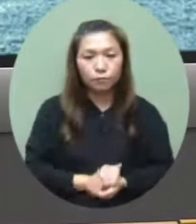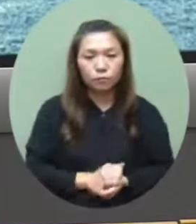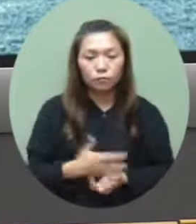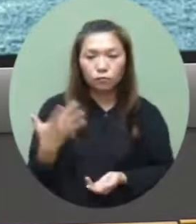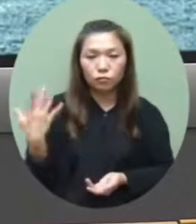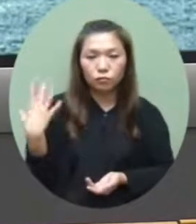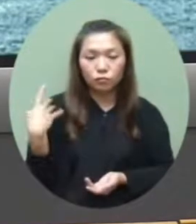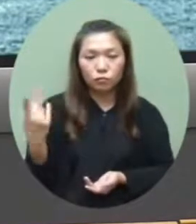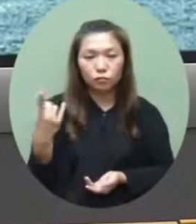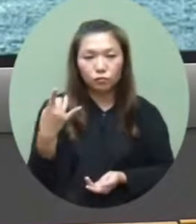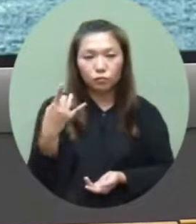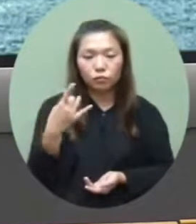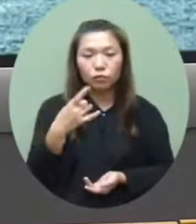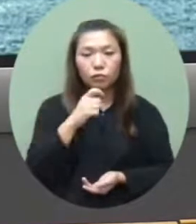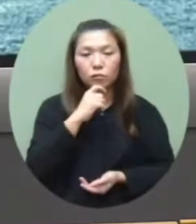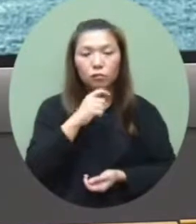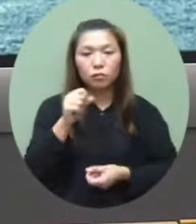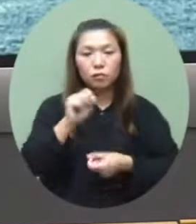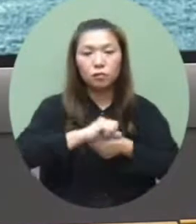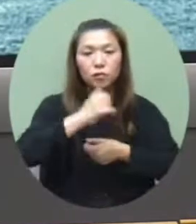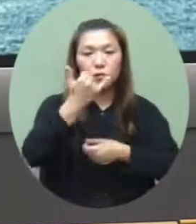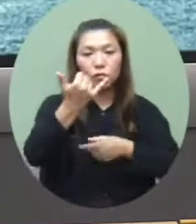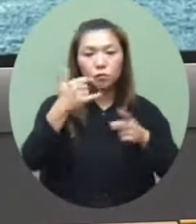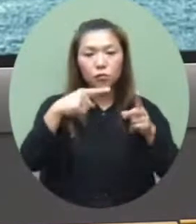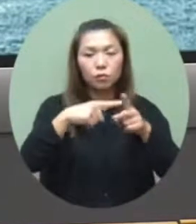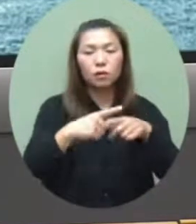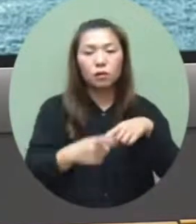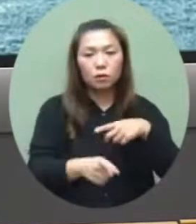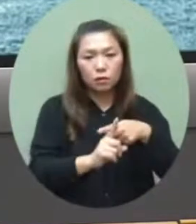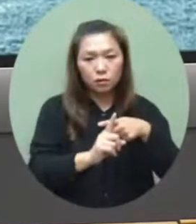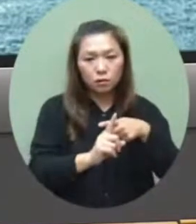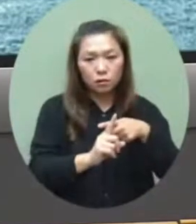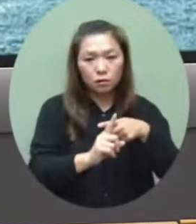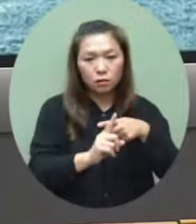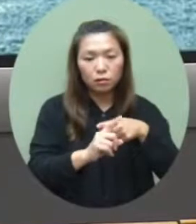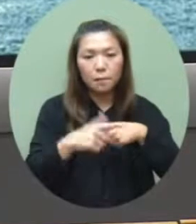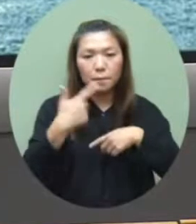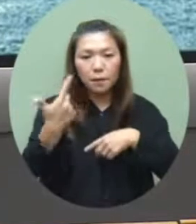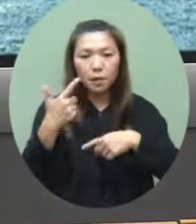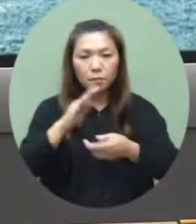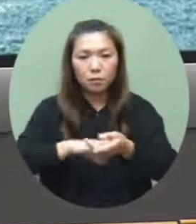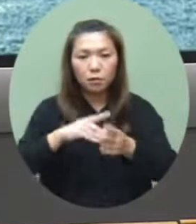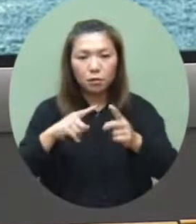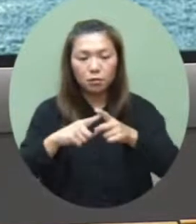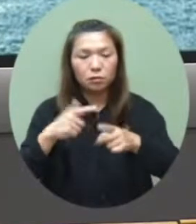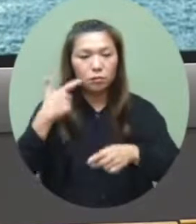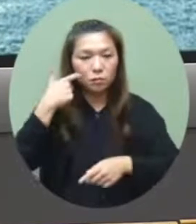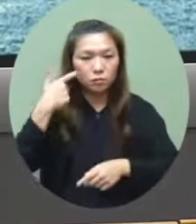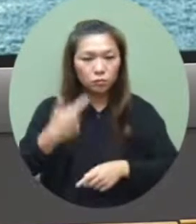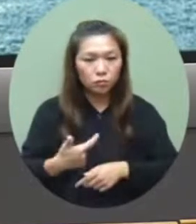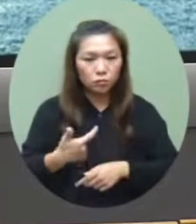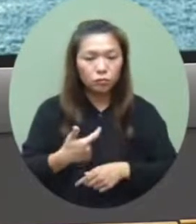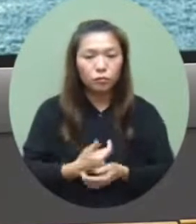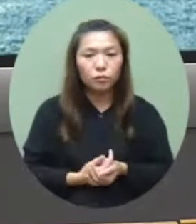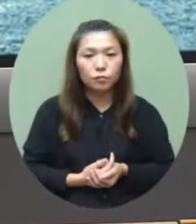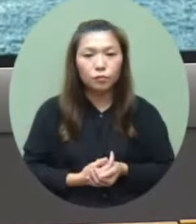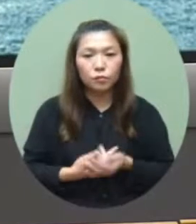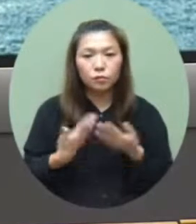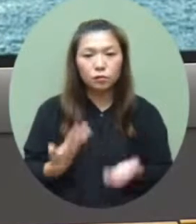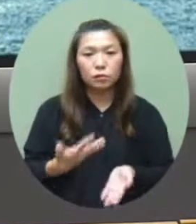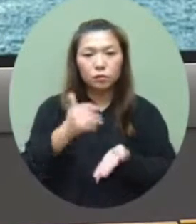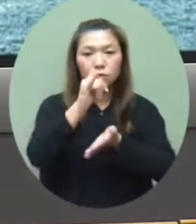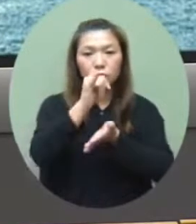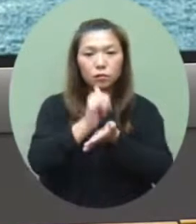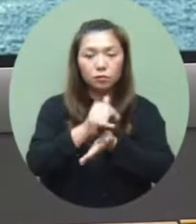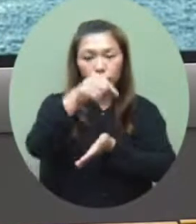133 of them are new cases. And yesterday, we reported 6 more patients in critical condition, 8 patients in serious